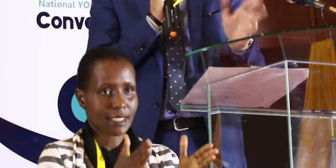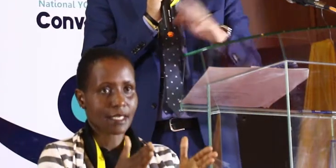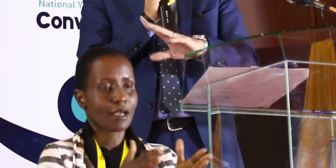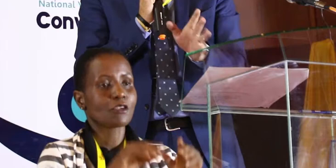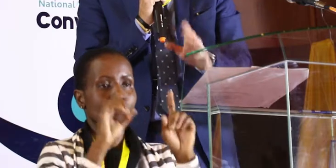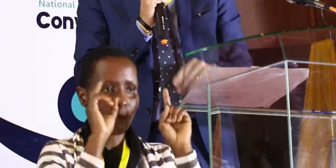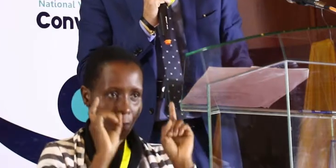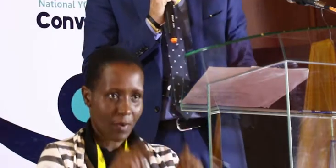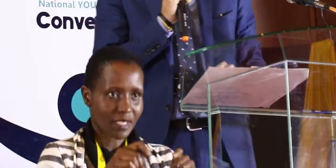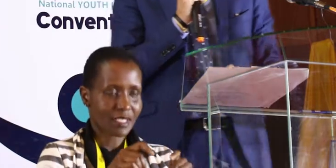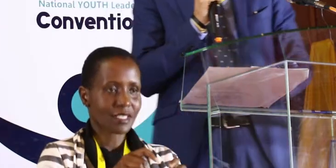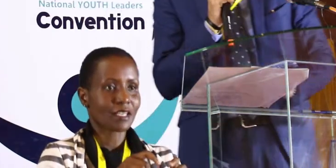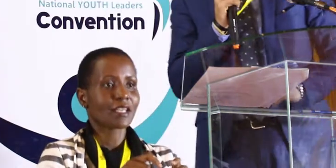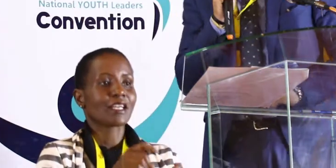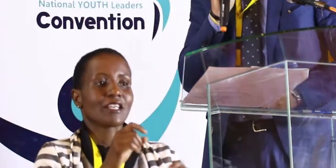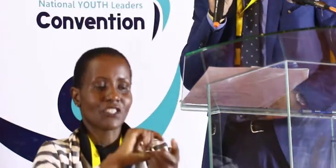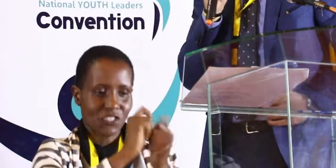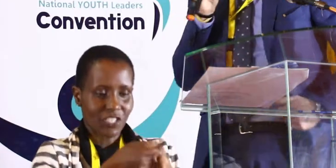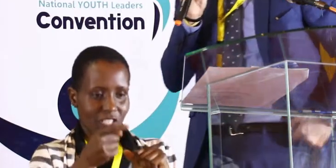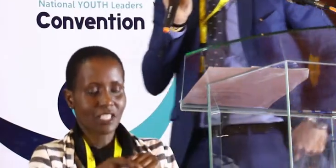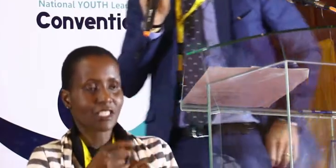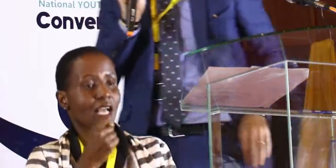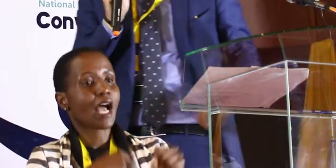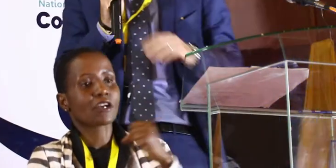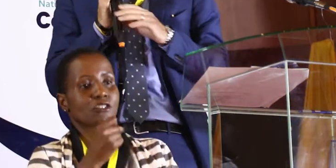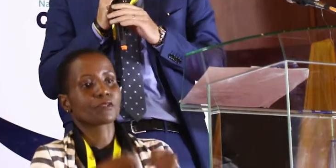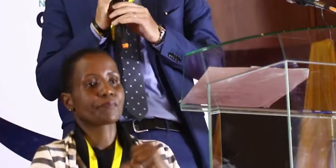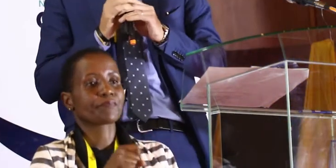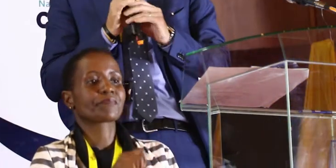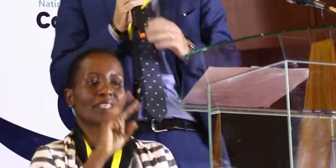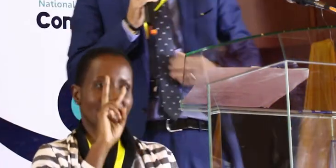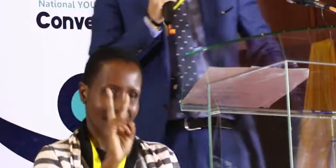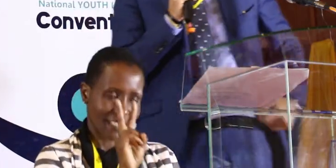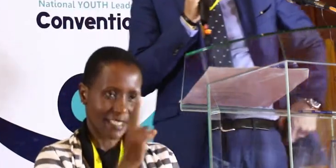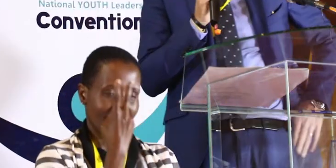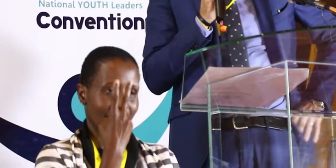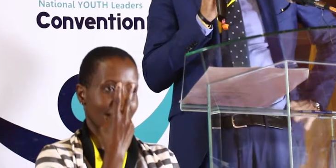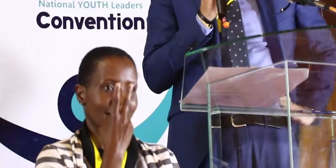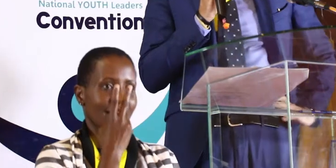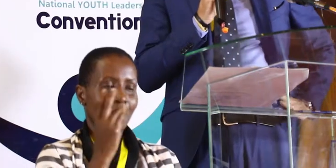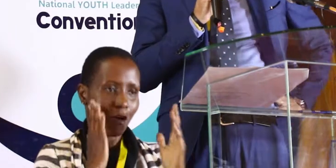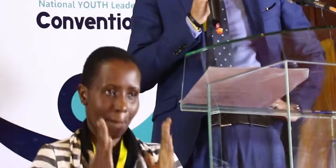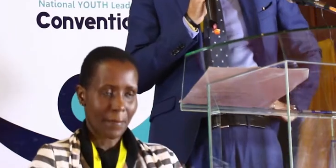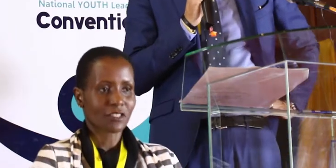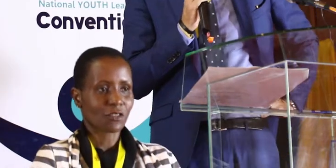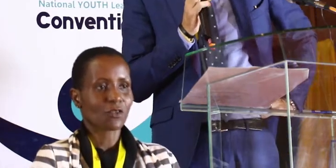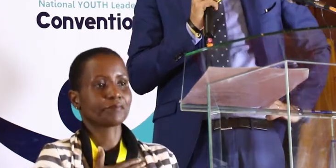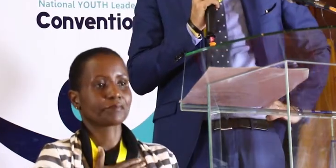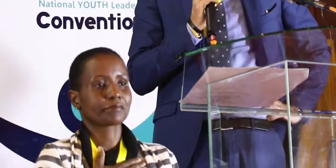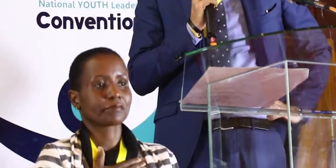to put that into practice. My second reflection and my personal reflection is